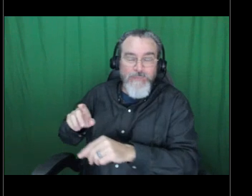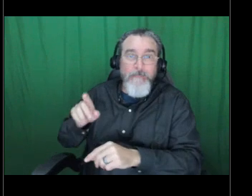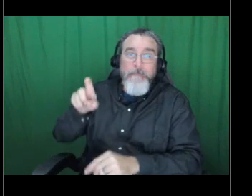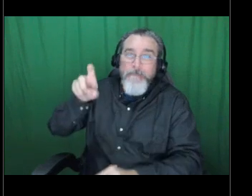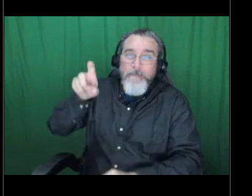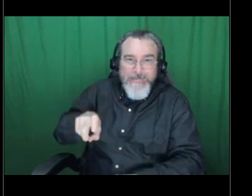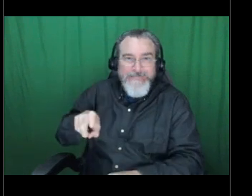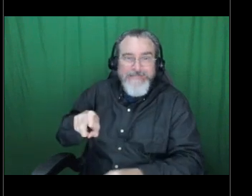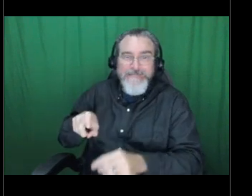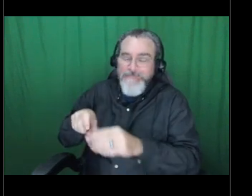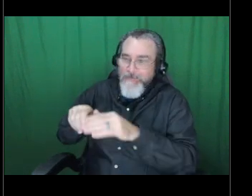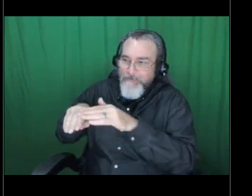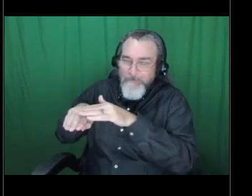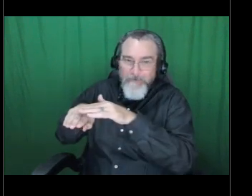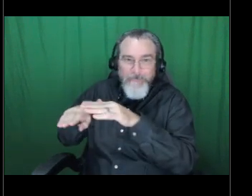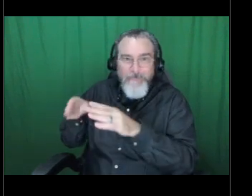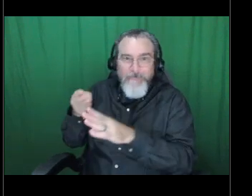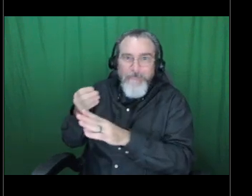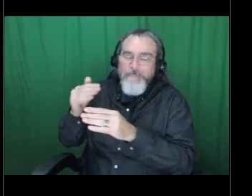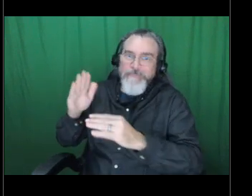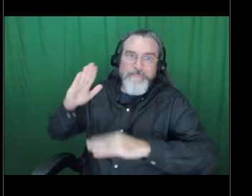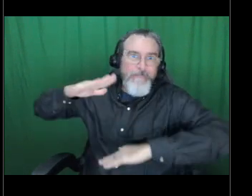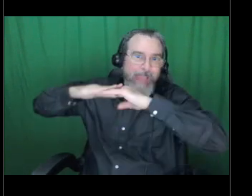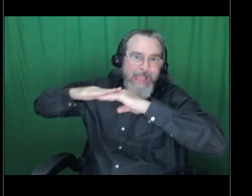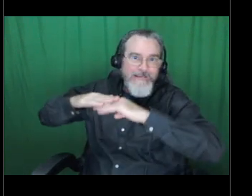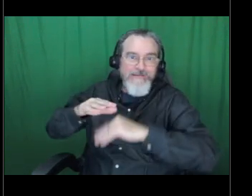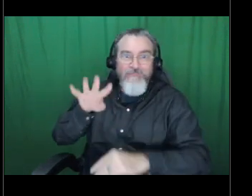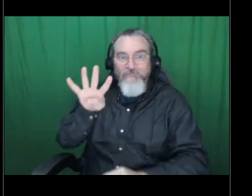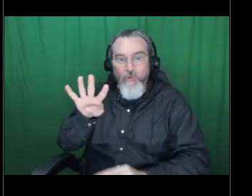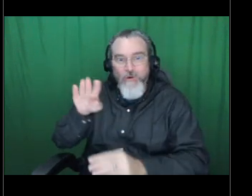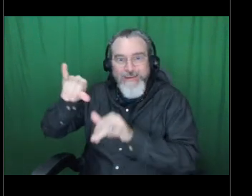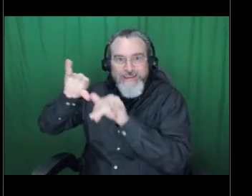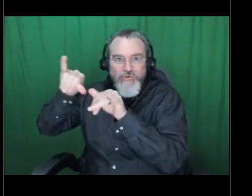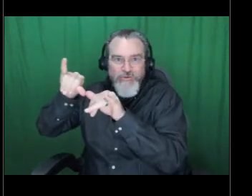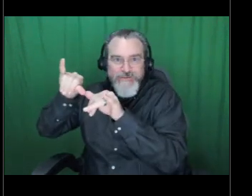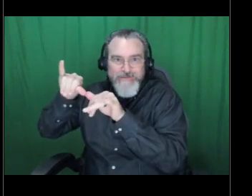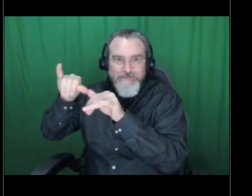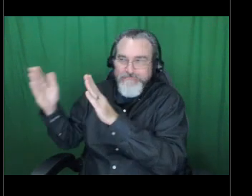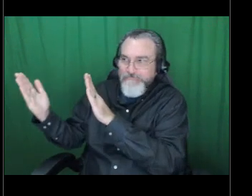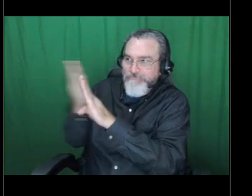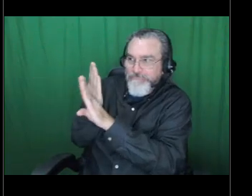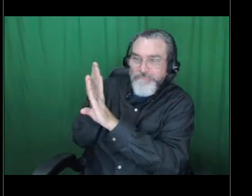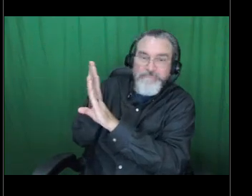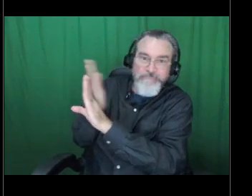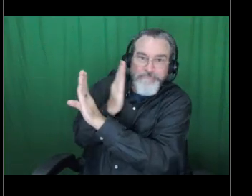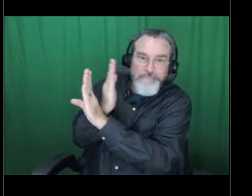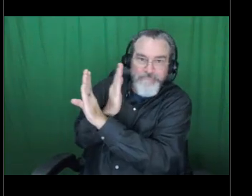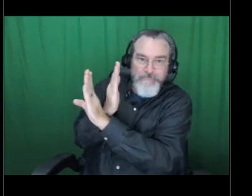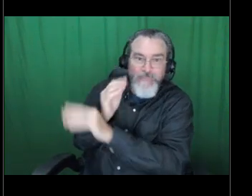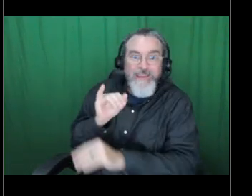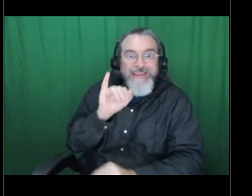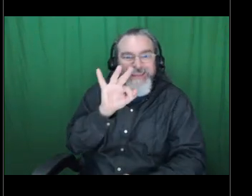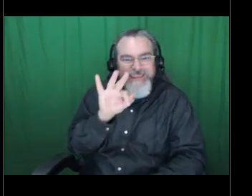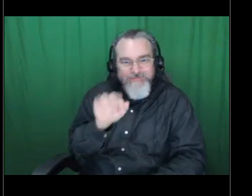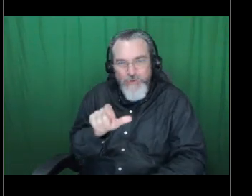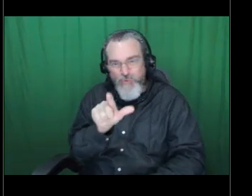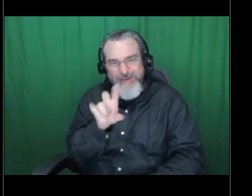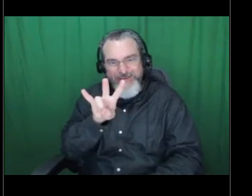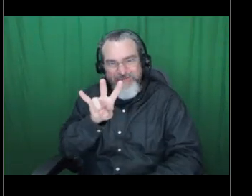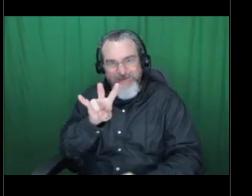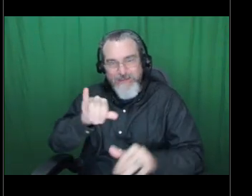located between 27 inches and 80 inches above the finished floor